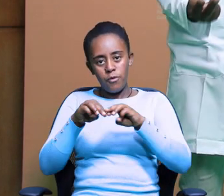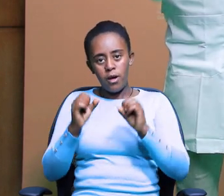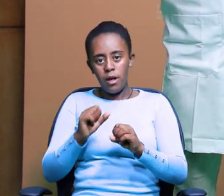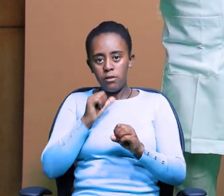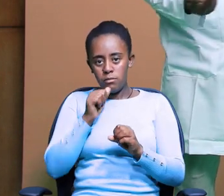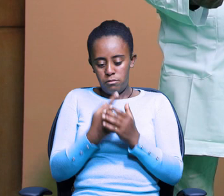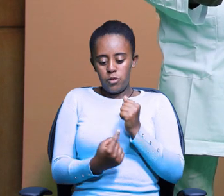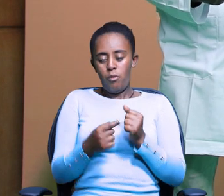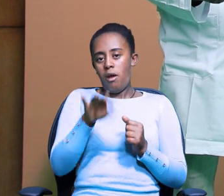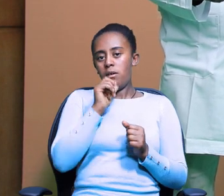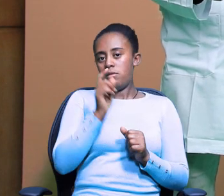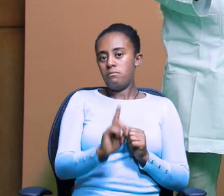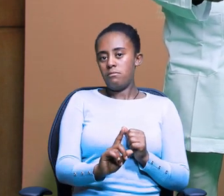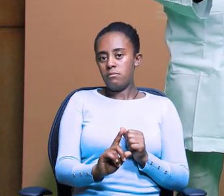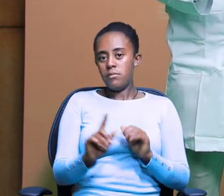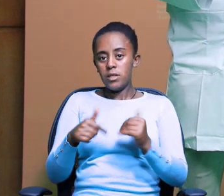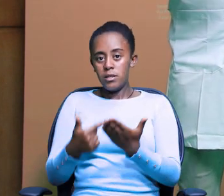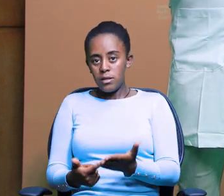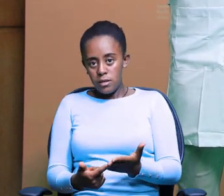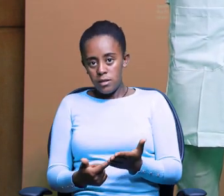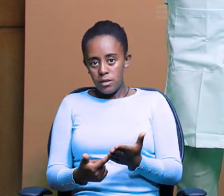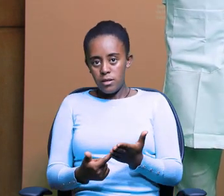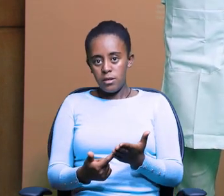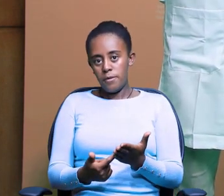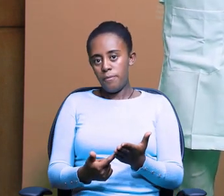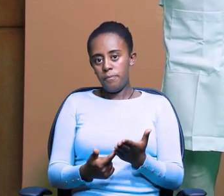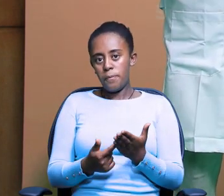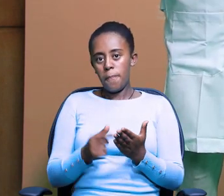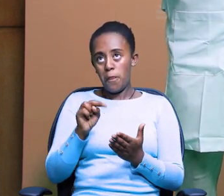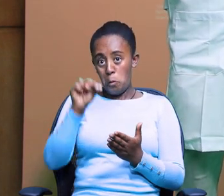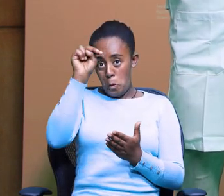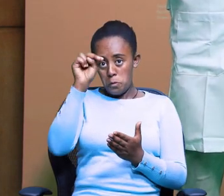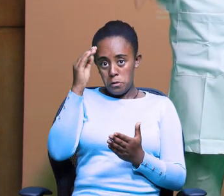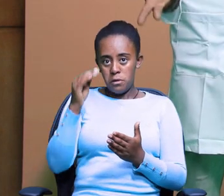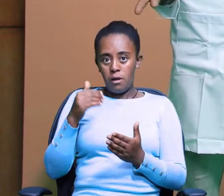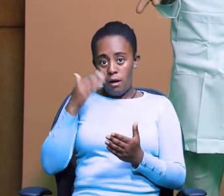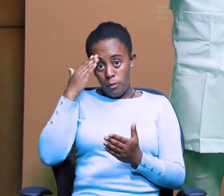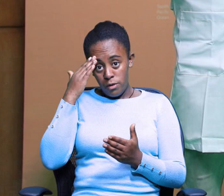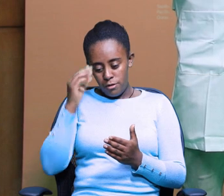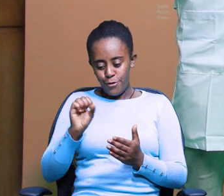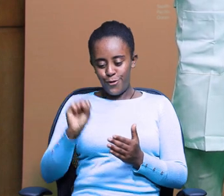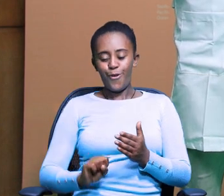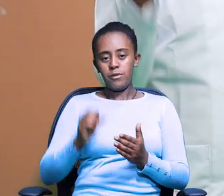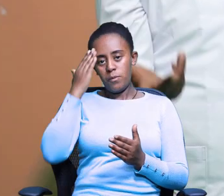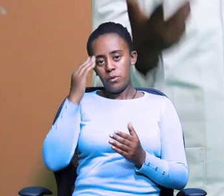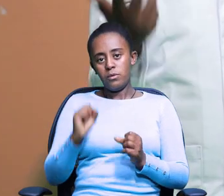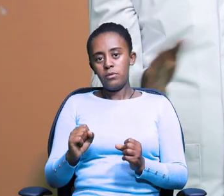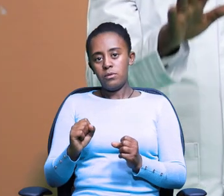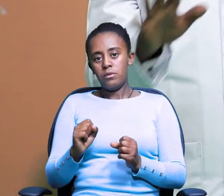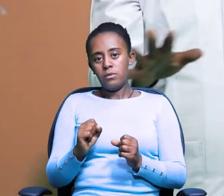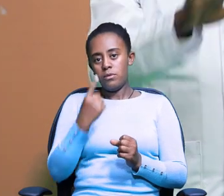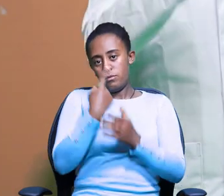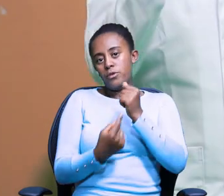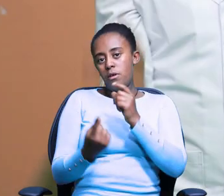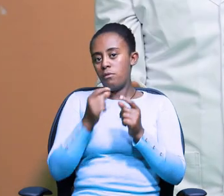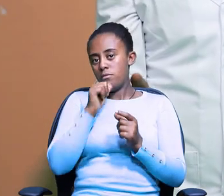cannot exist by alone. Therefore, the north, if we get the north pole, we know the south pole, because a pulse of magnet